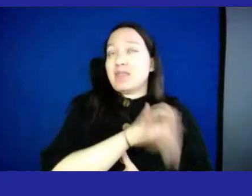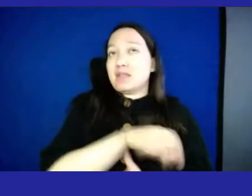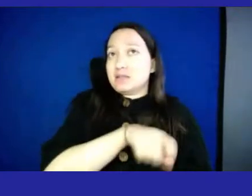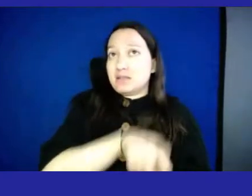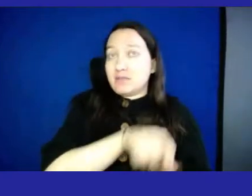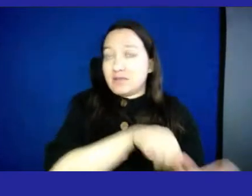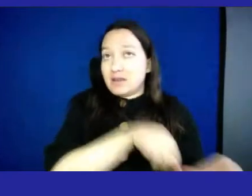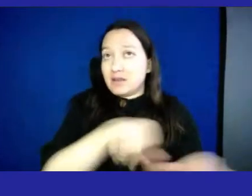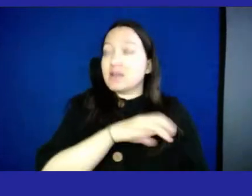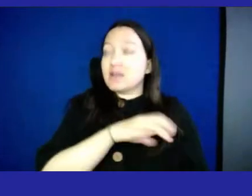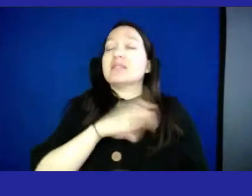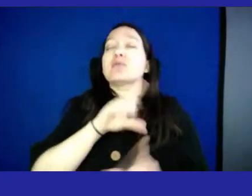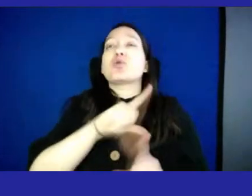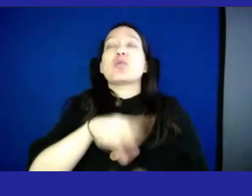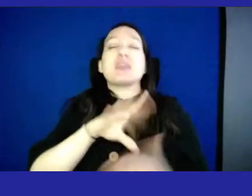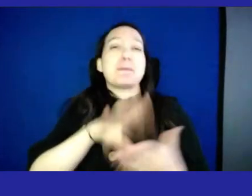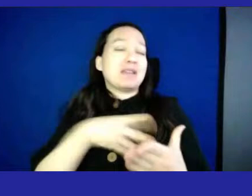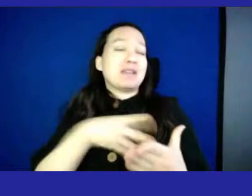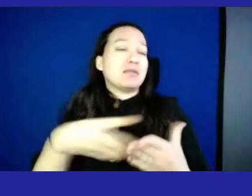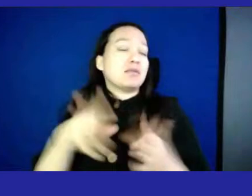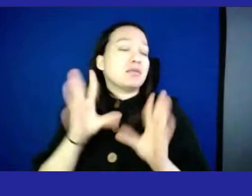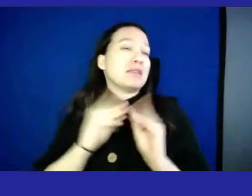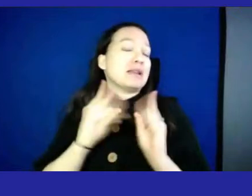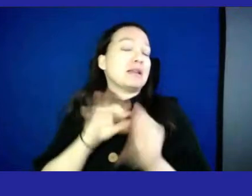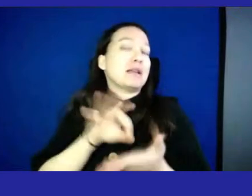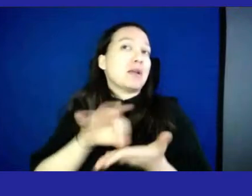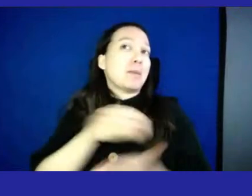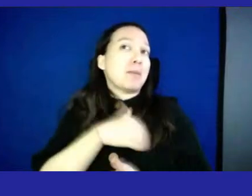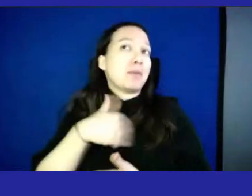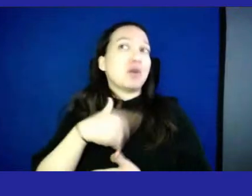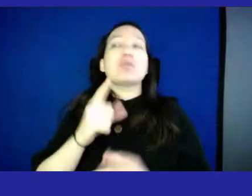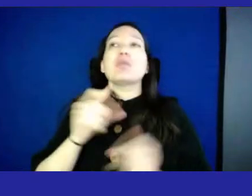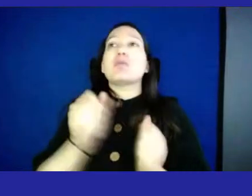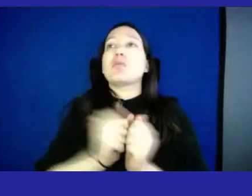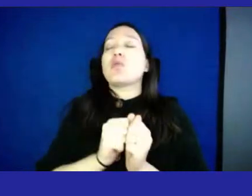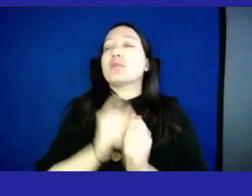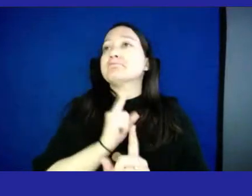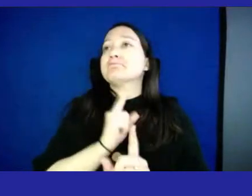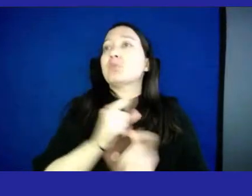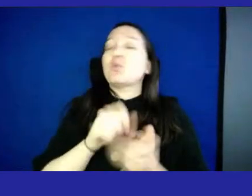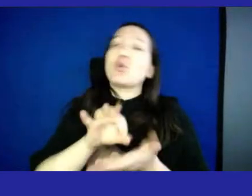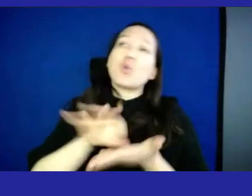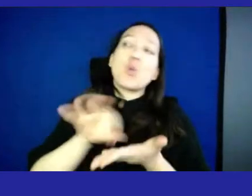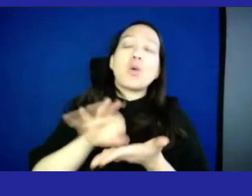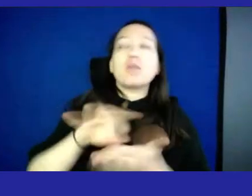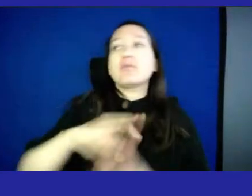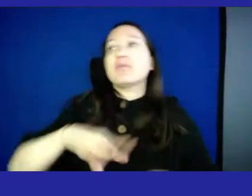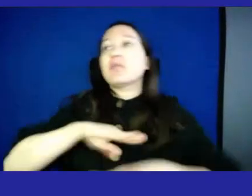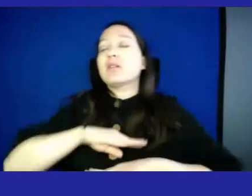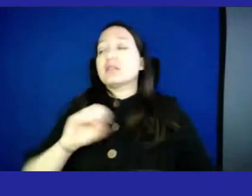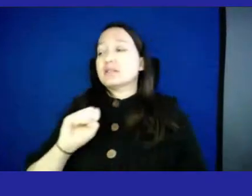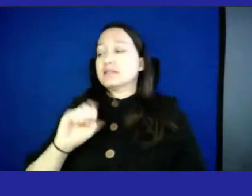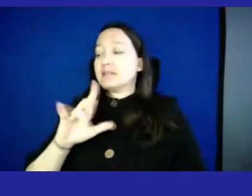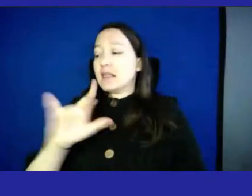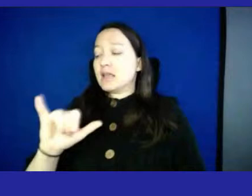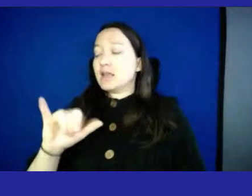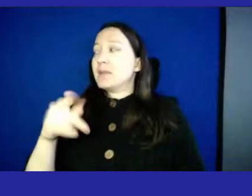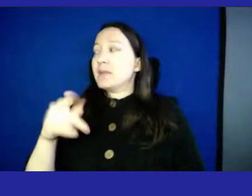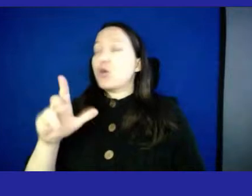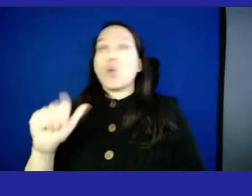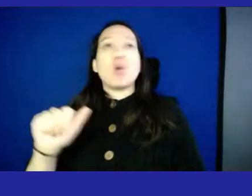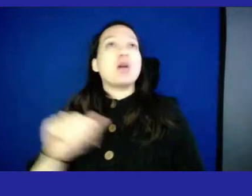attend the scheduled meeting and be counted as a member for purposes of quorum and voting. Therefore, Sally Hernandez Piñero has requested that Erin